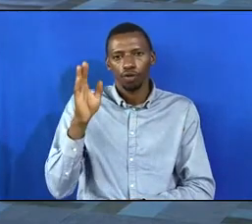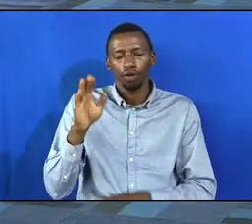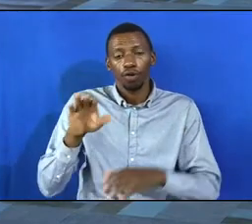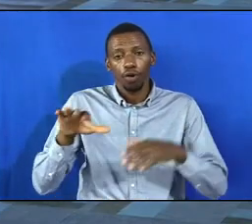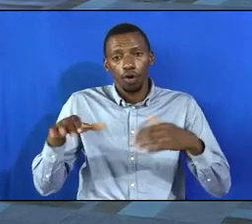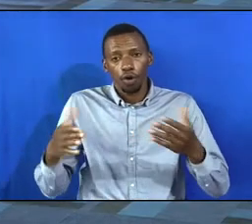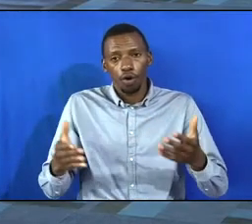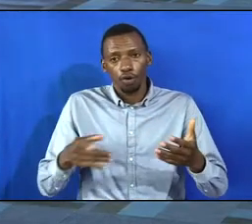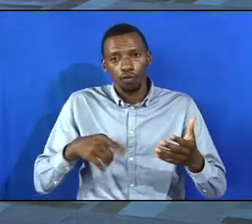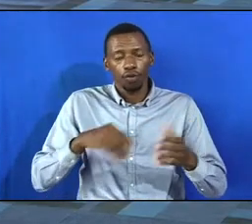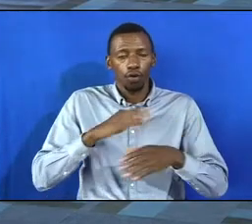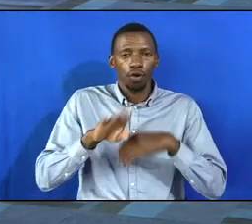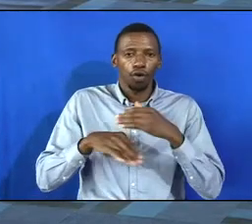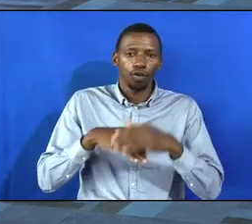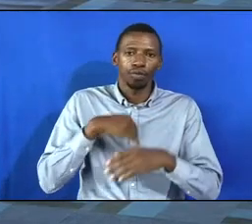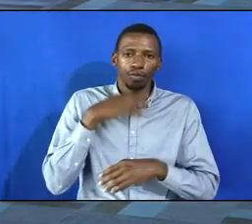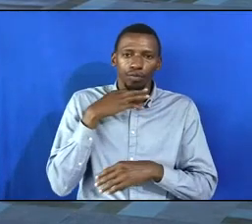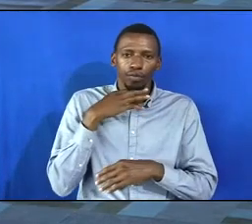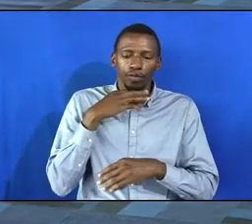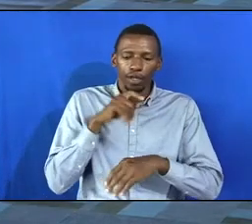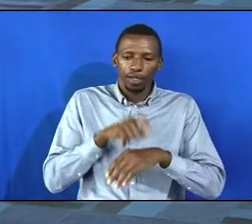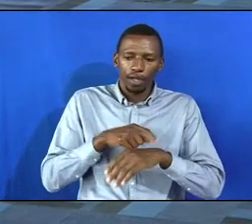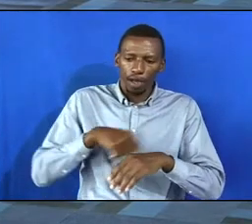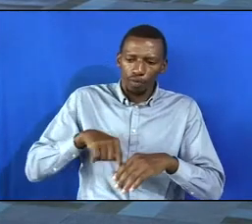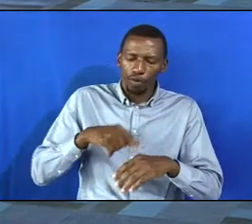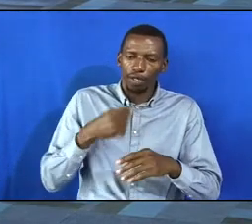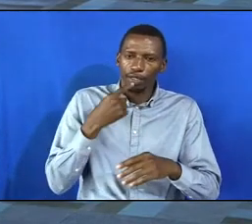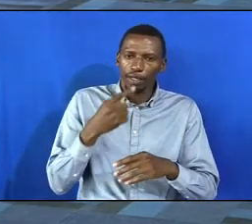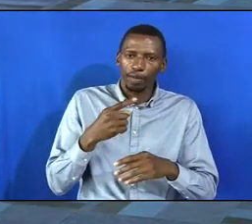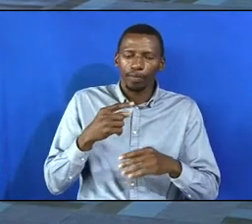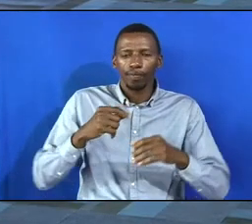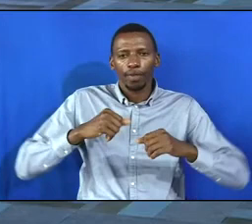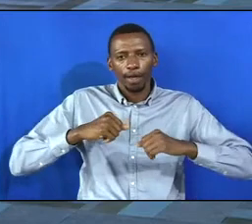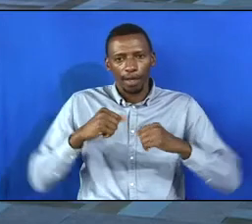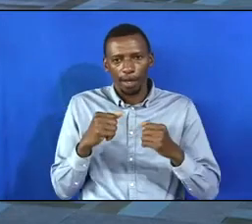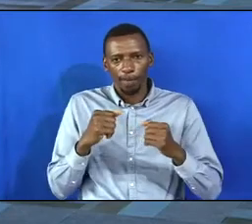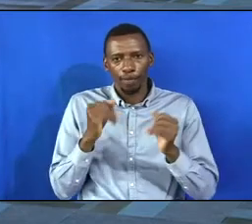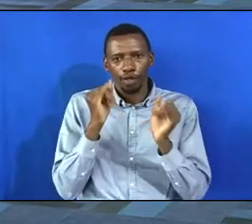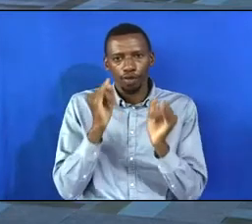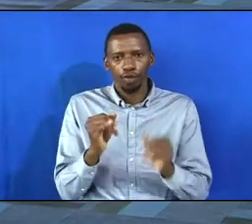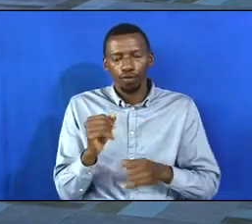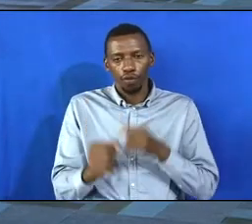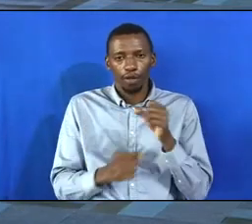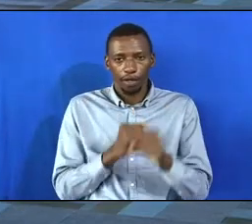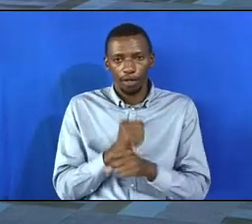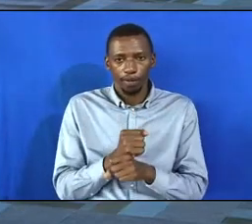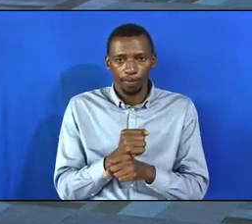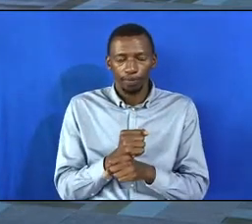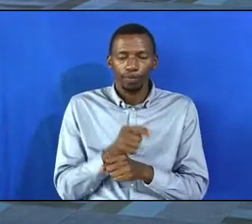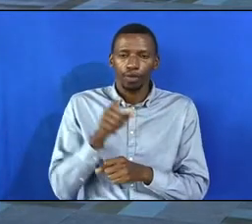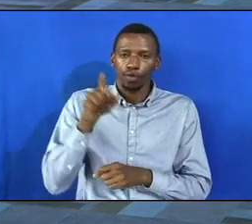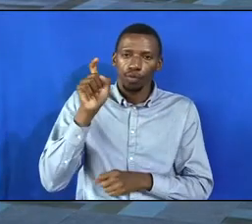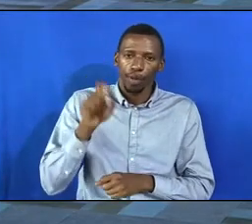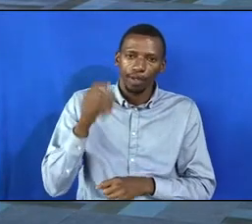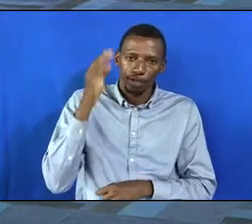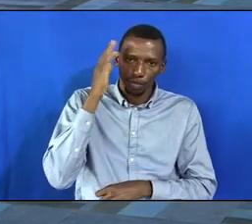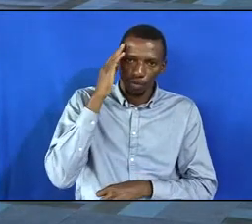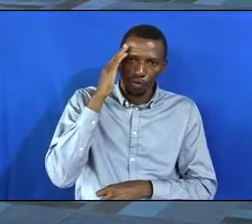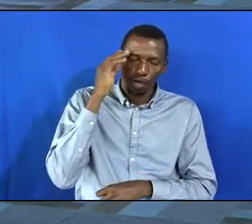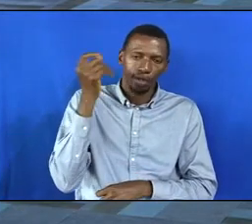When we say Happy New Year, it must start by you recognizing that you need mercy from